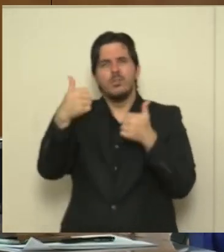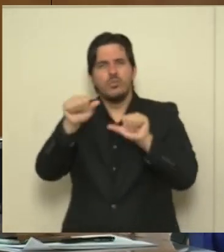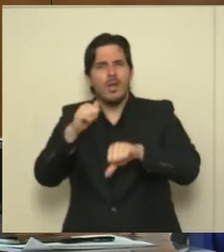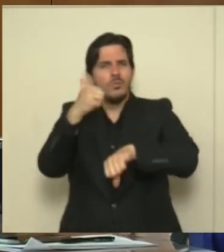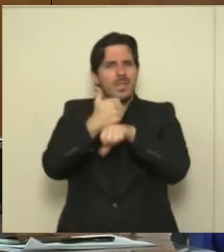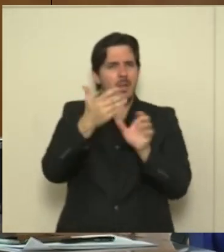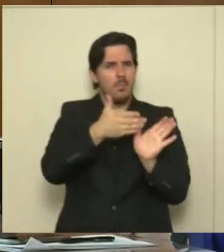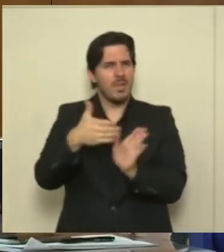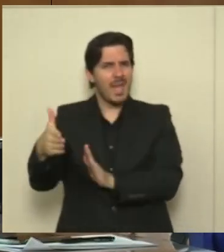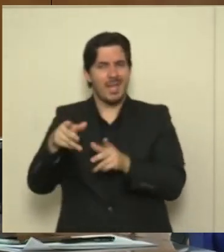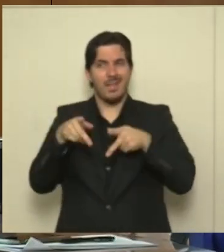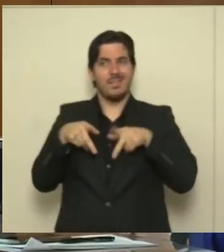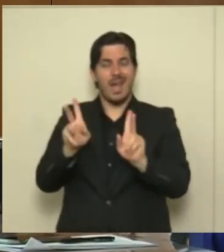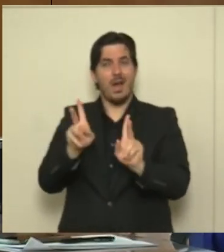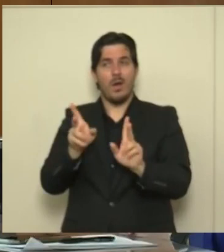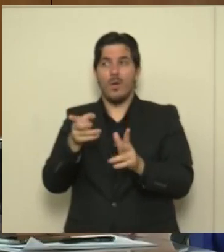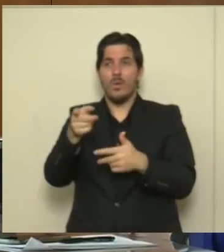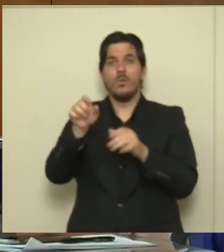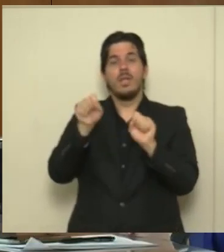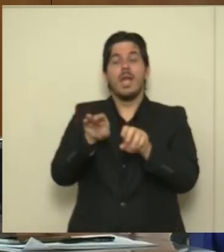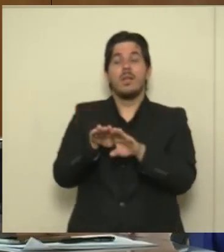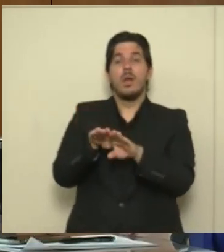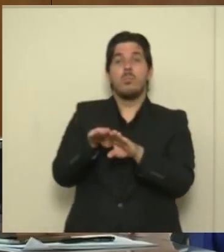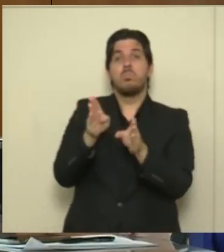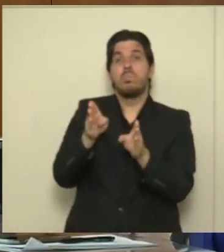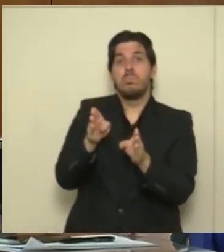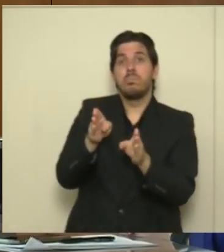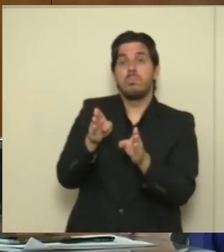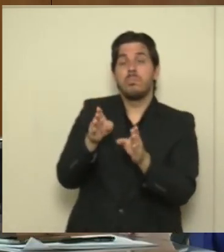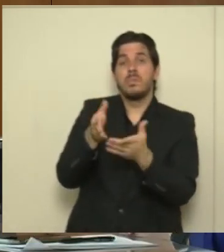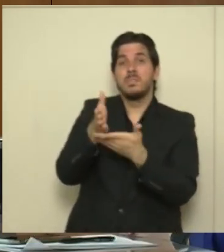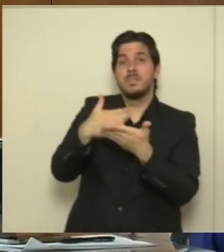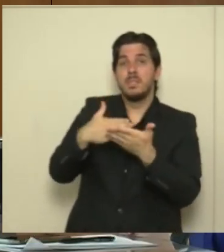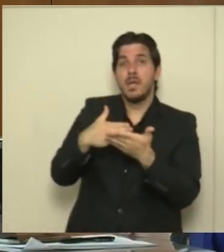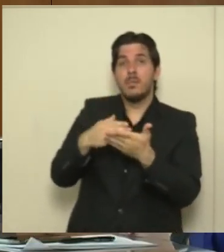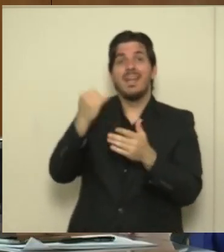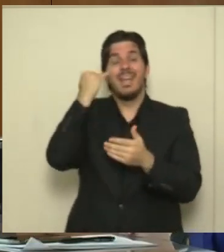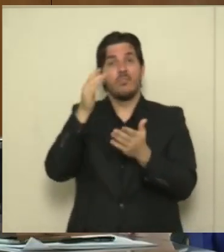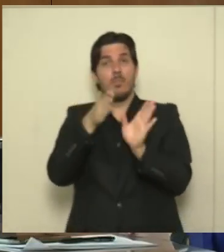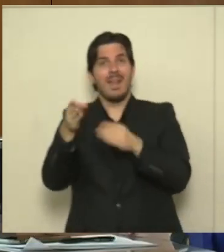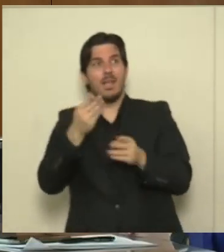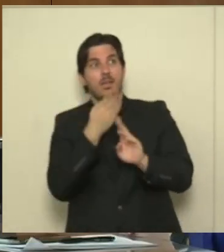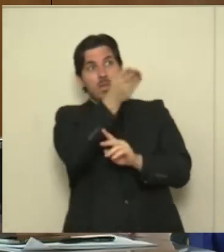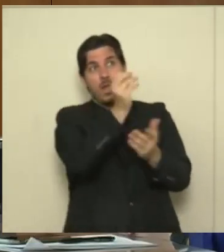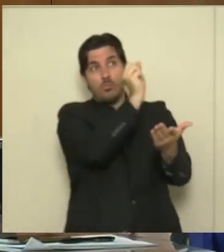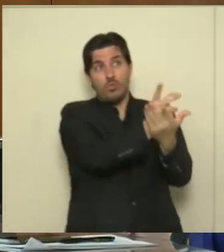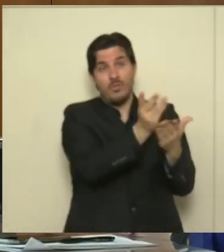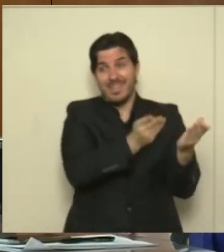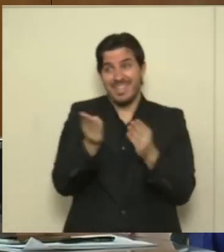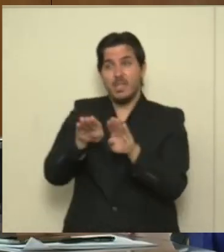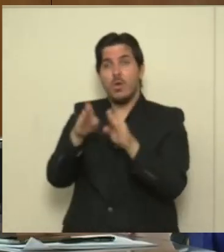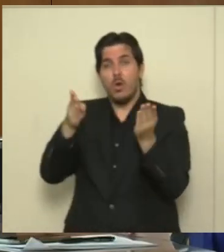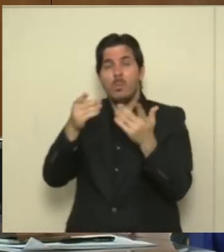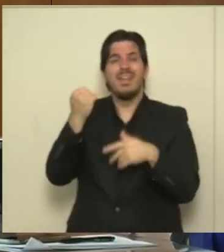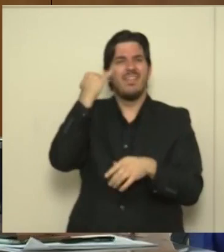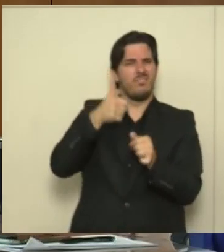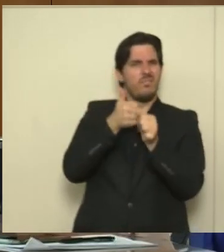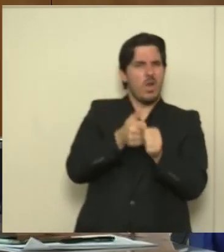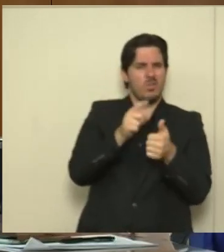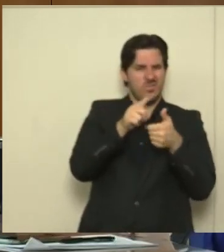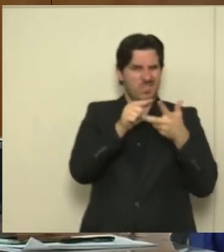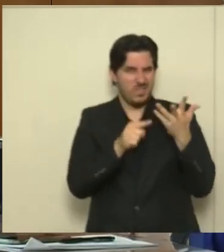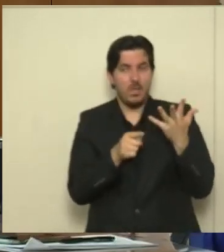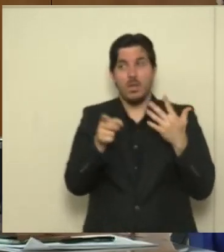place that would allow them to partially reopen under an approved plan that would be considered safe, and they've made